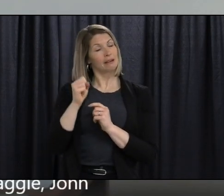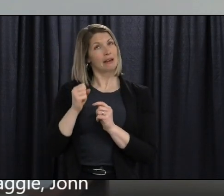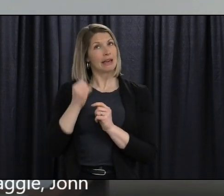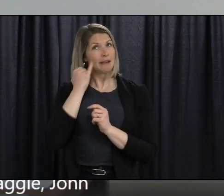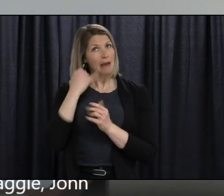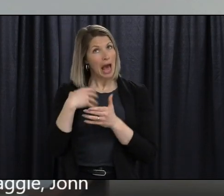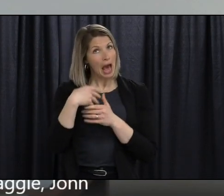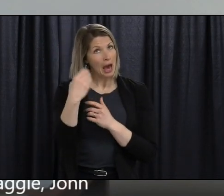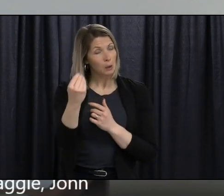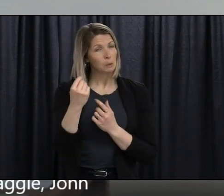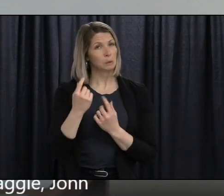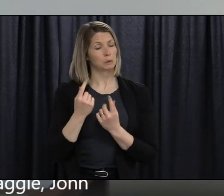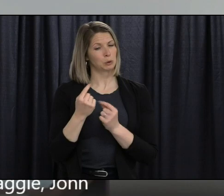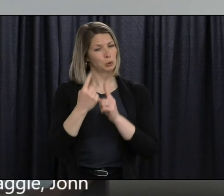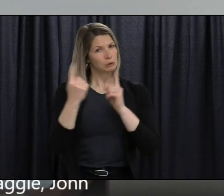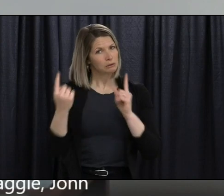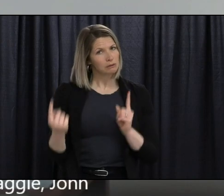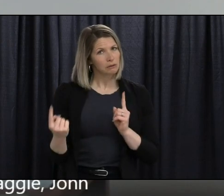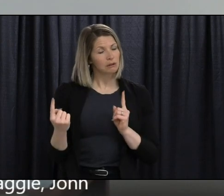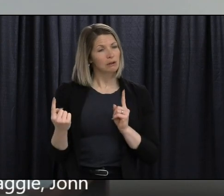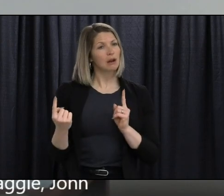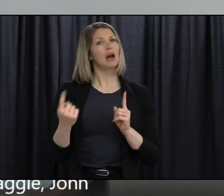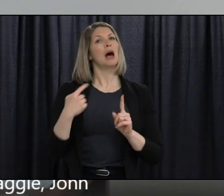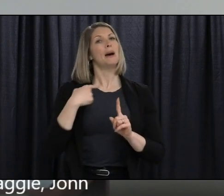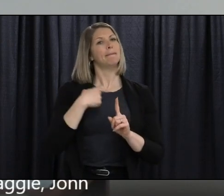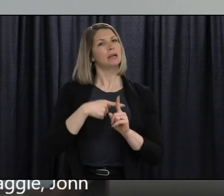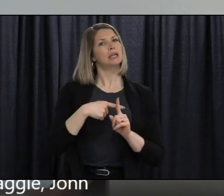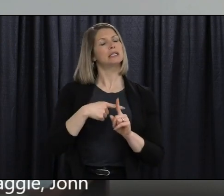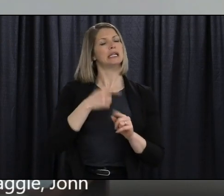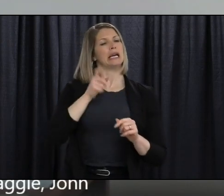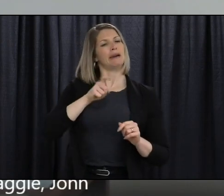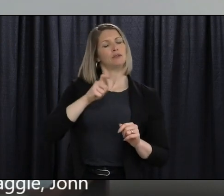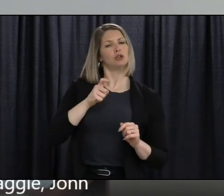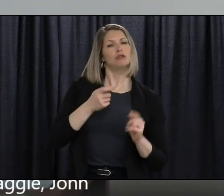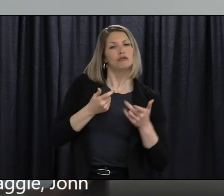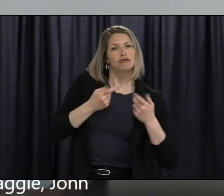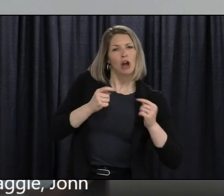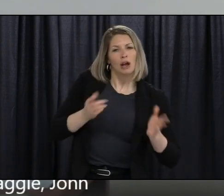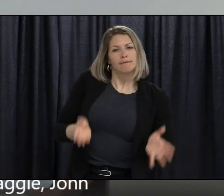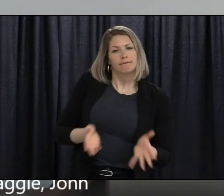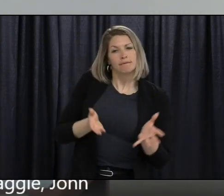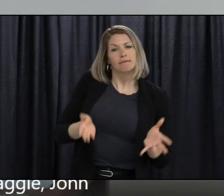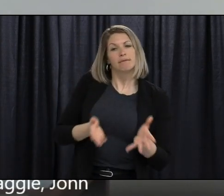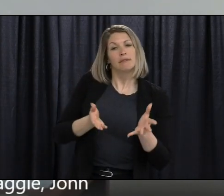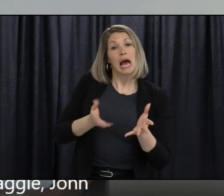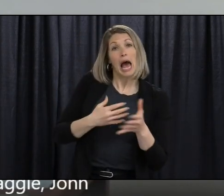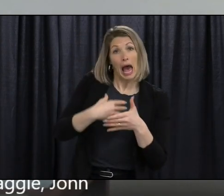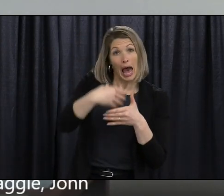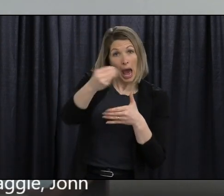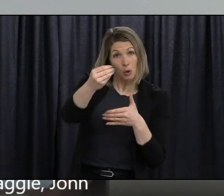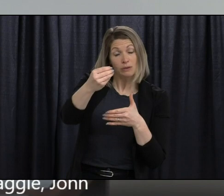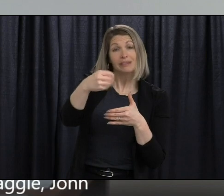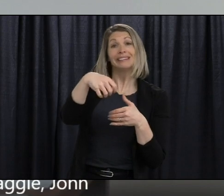it's designed to help people do a little bit more, but do it safely. And as the Premier